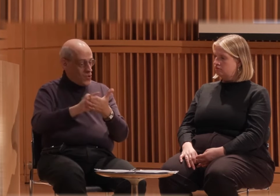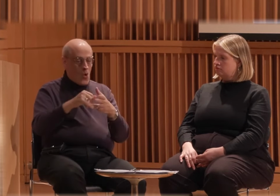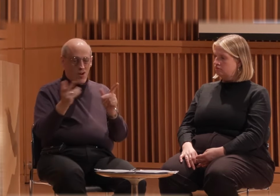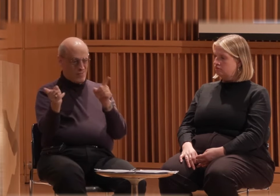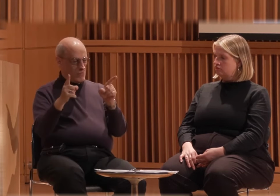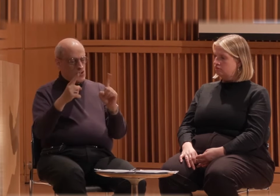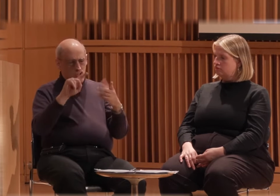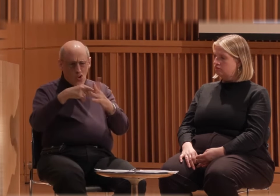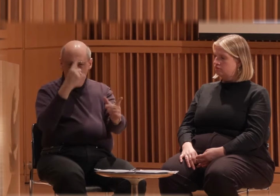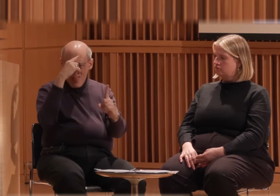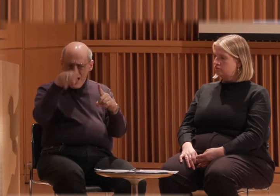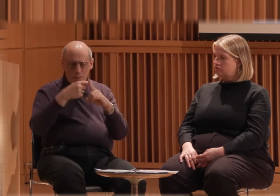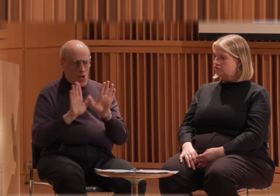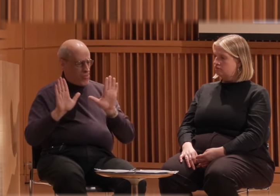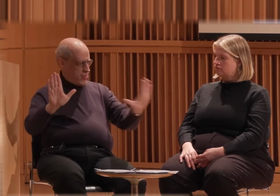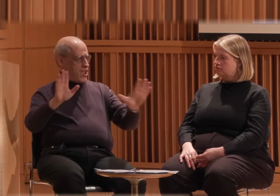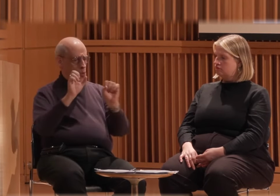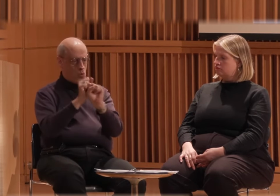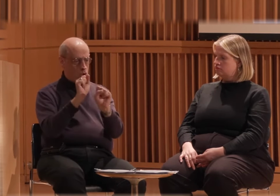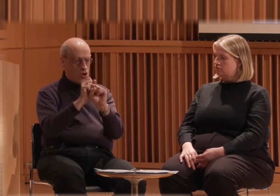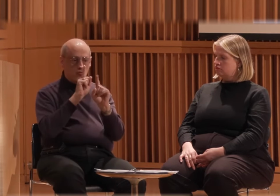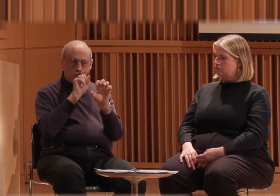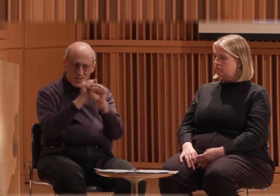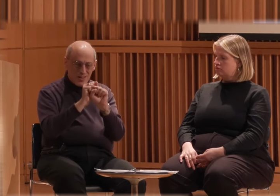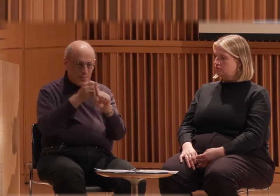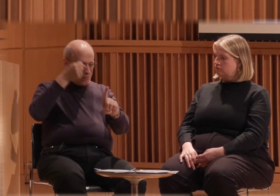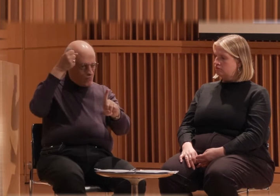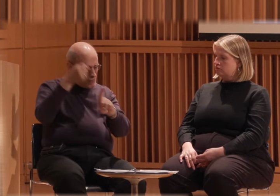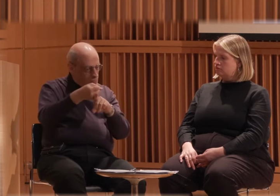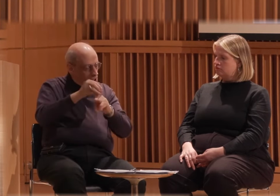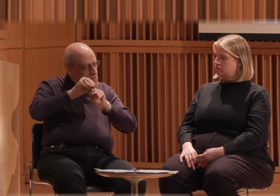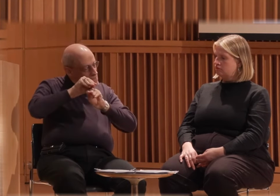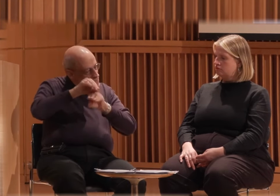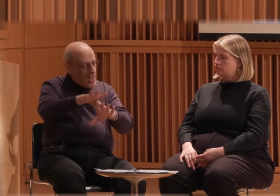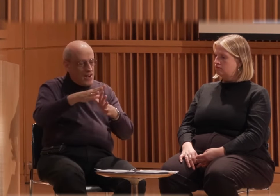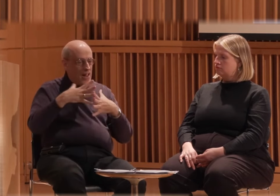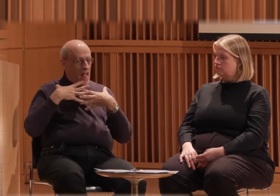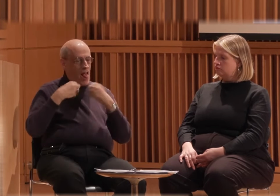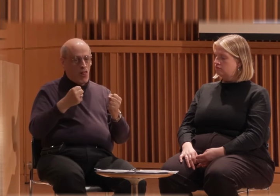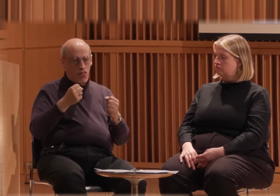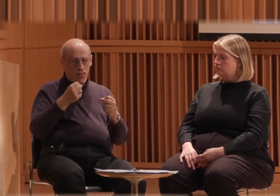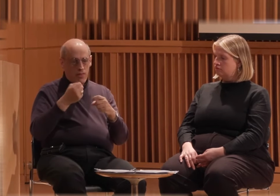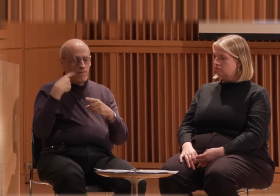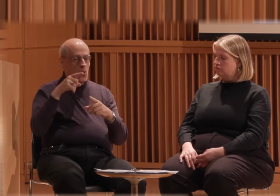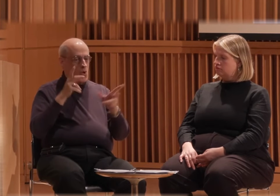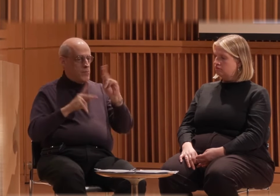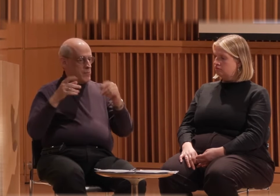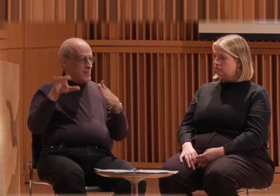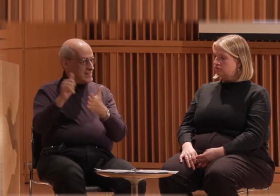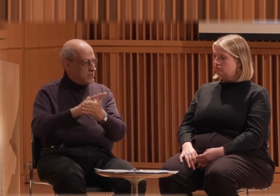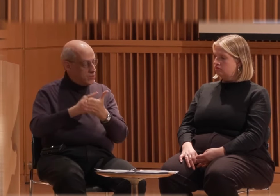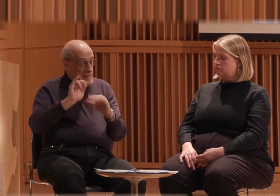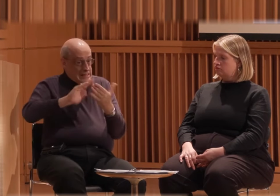think about how their work actually has health implications beyond the particular domain they're accustomed to.